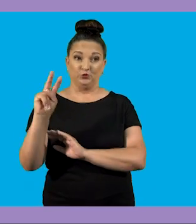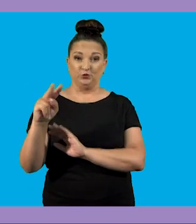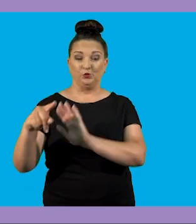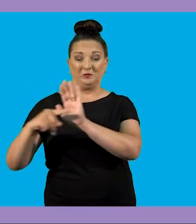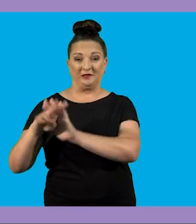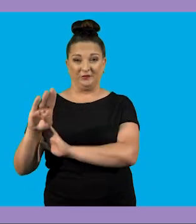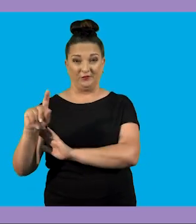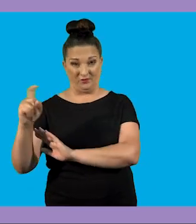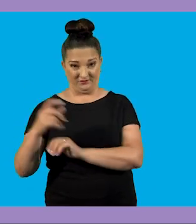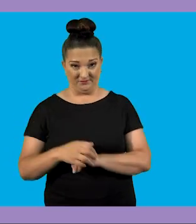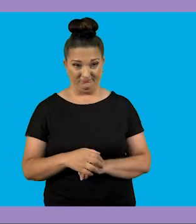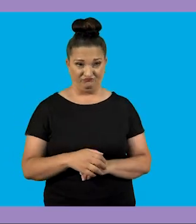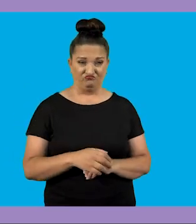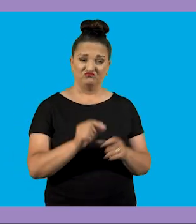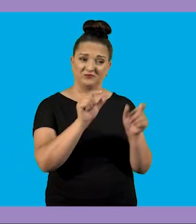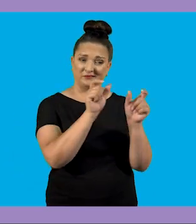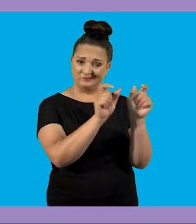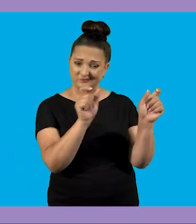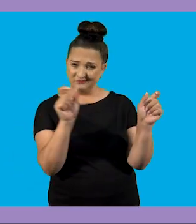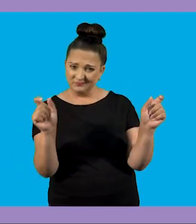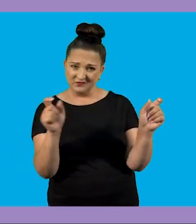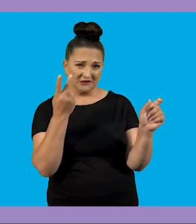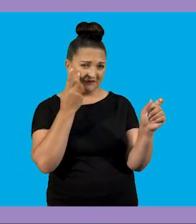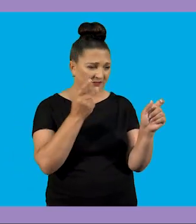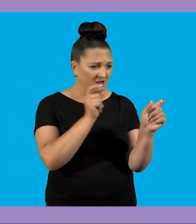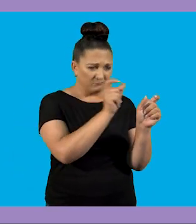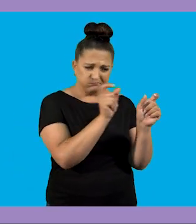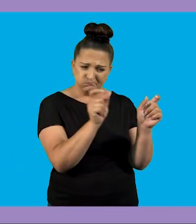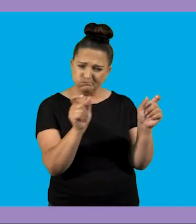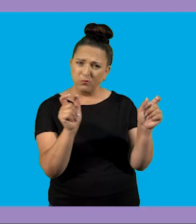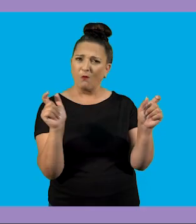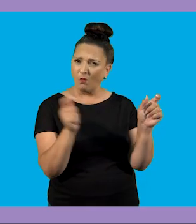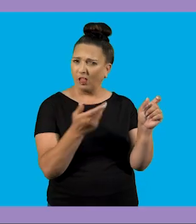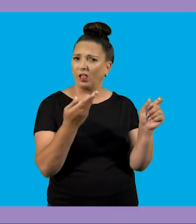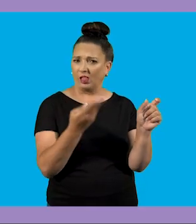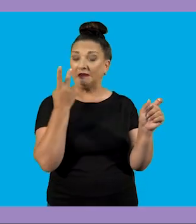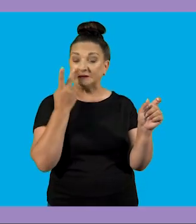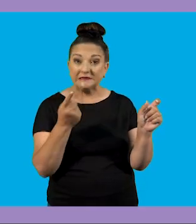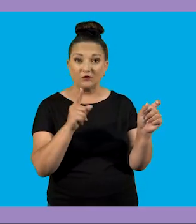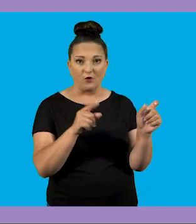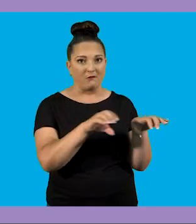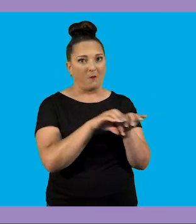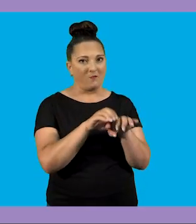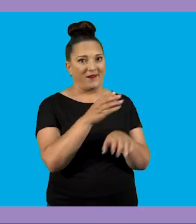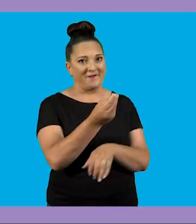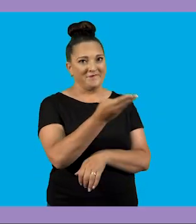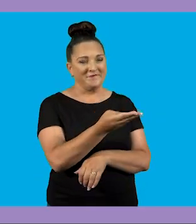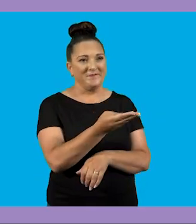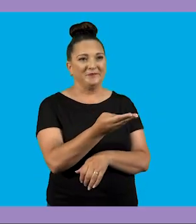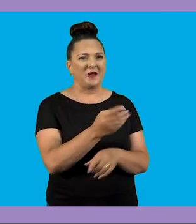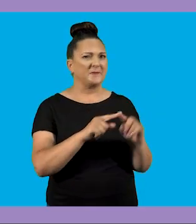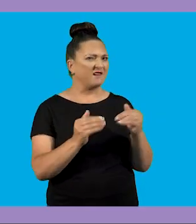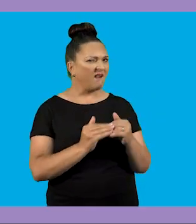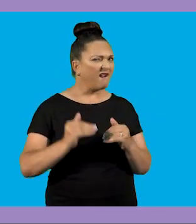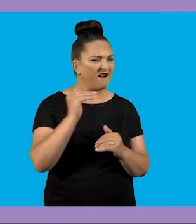squared minus 4x. That expression there, if we look through all of those terms, we can see that there is a common